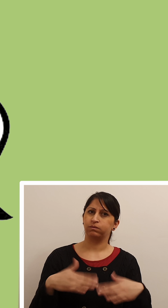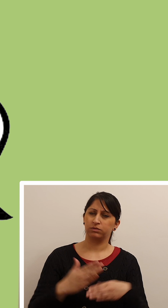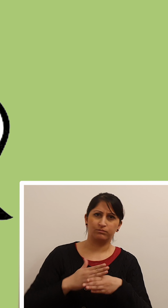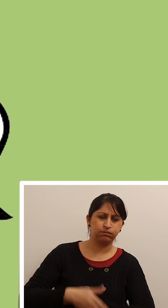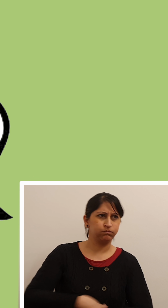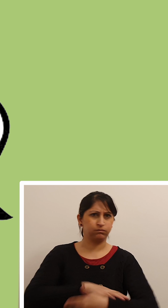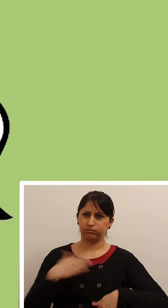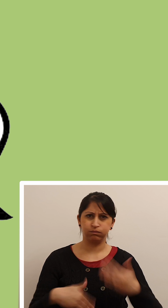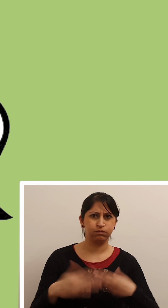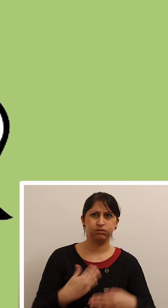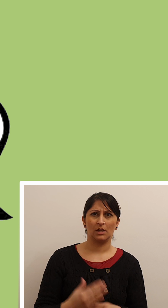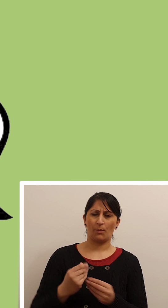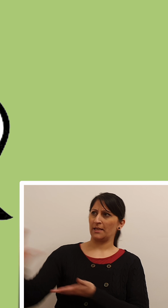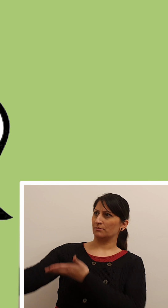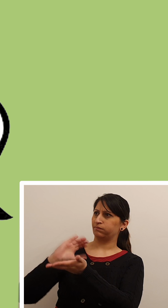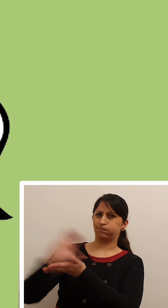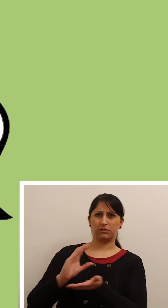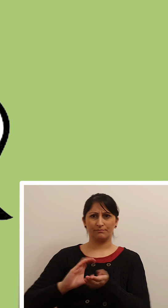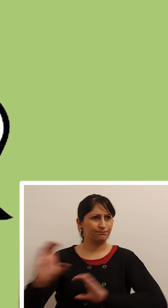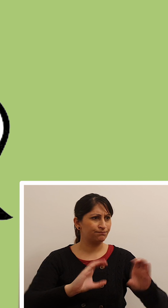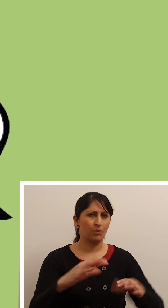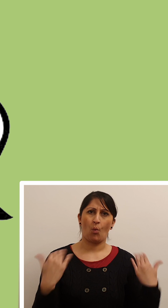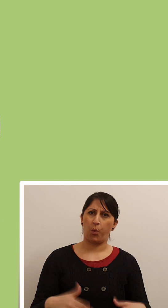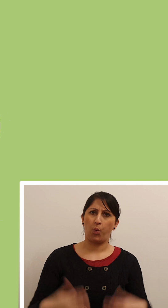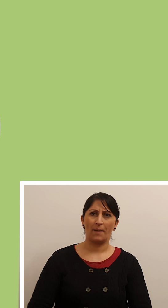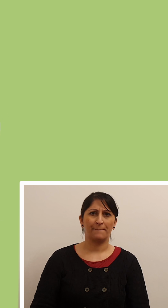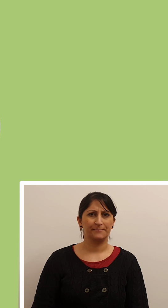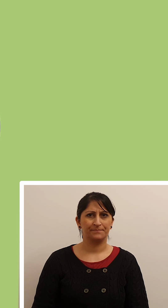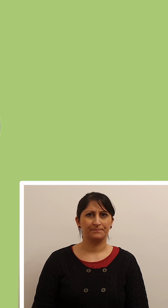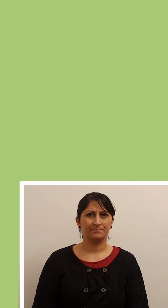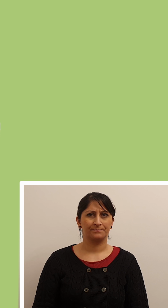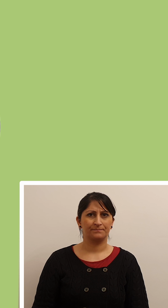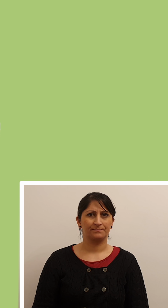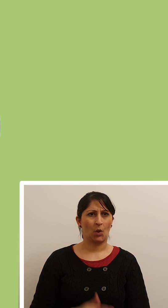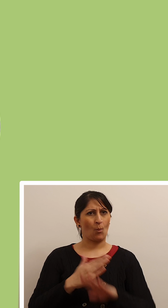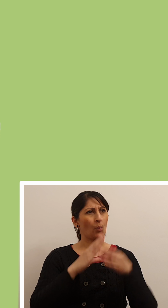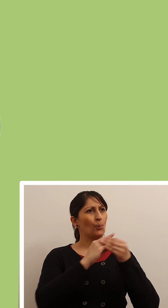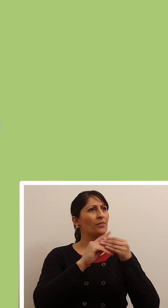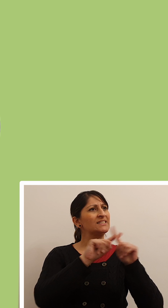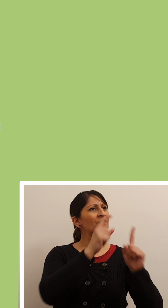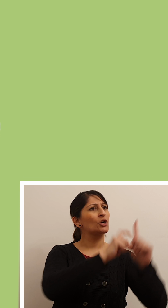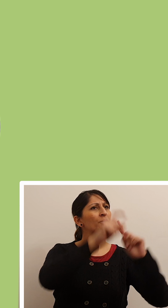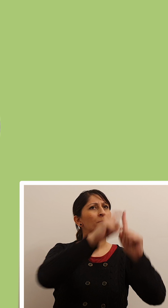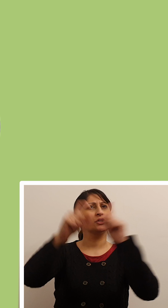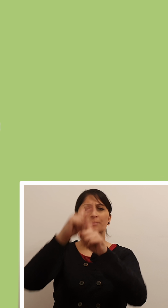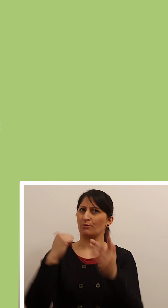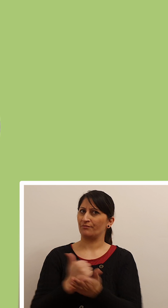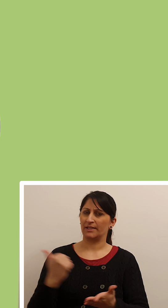Collaboration with other communities has been fantastic. Can we change people's picture of disability?